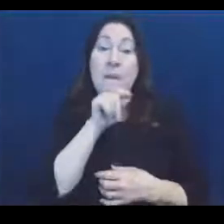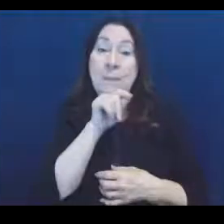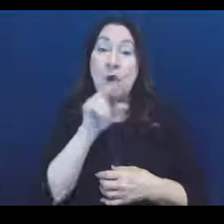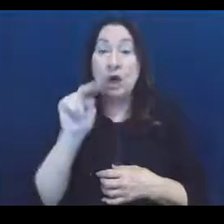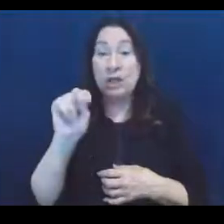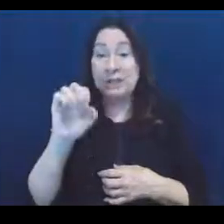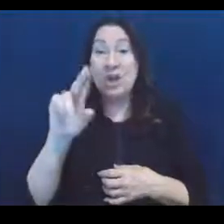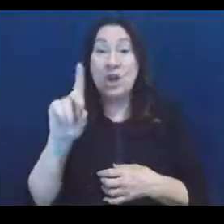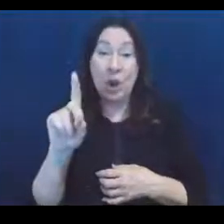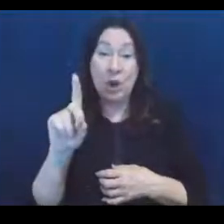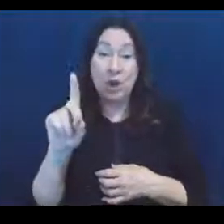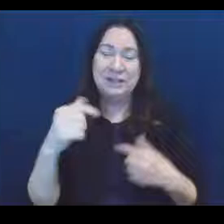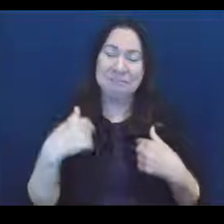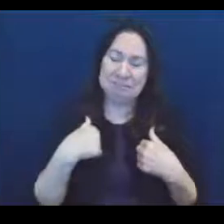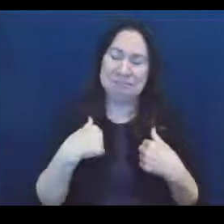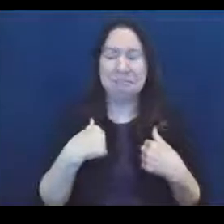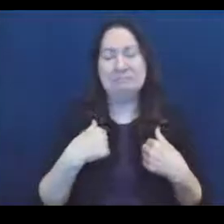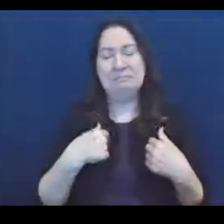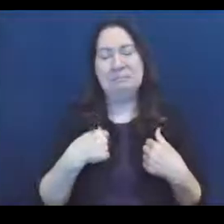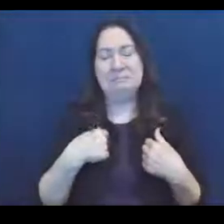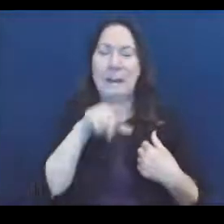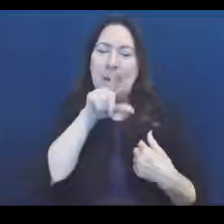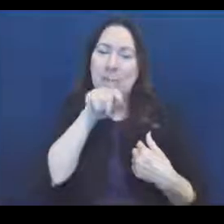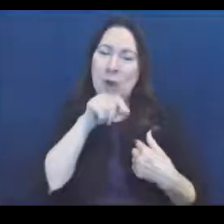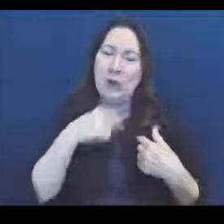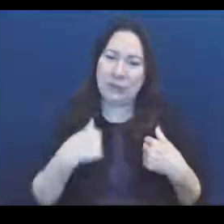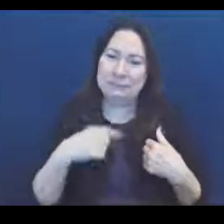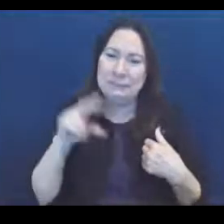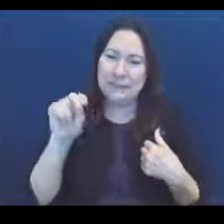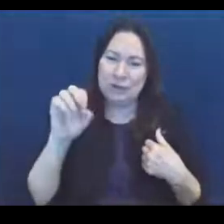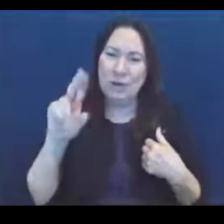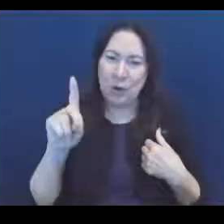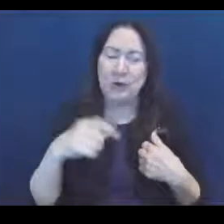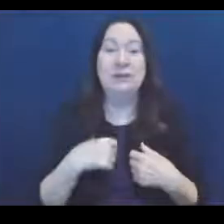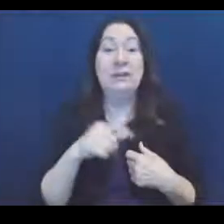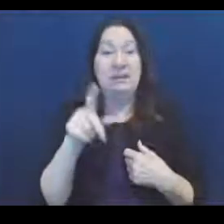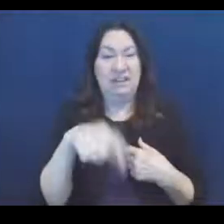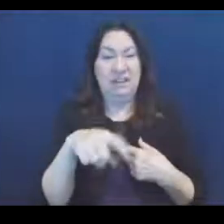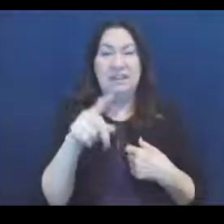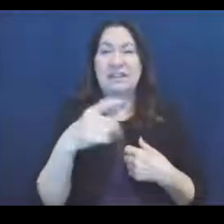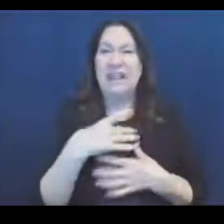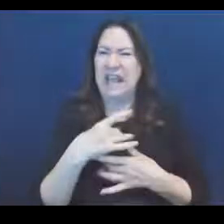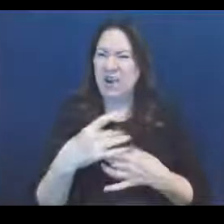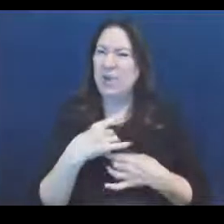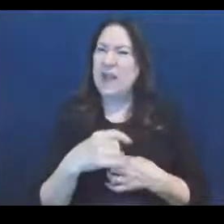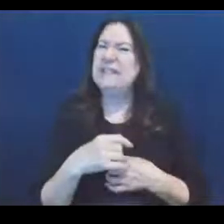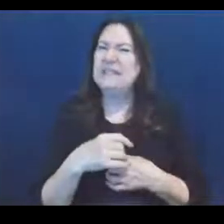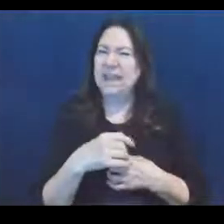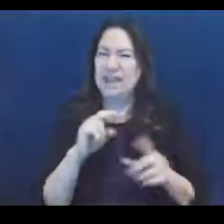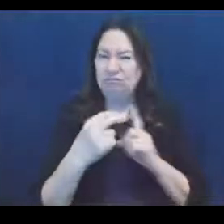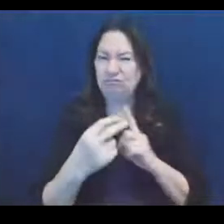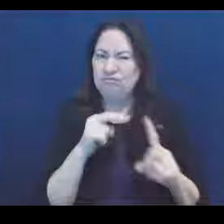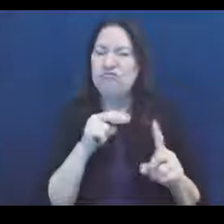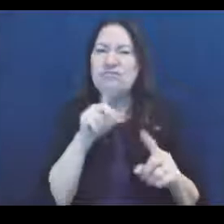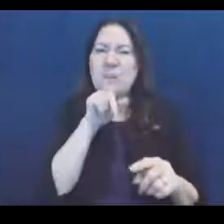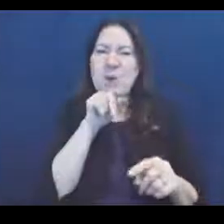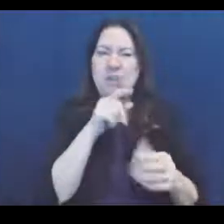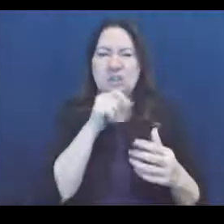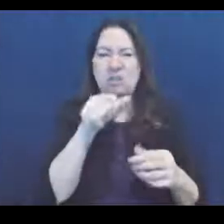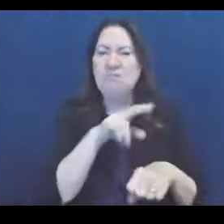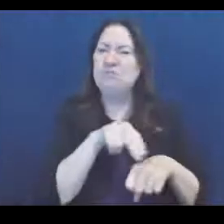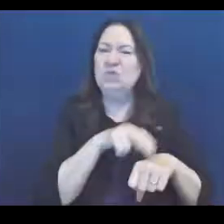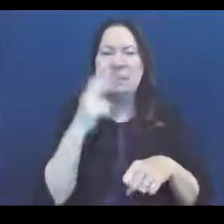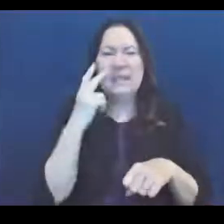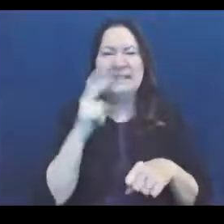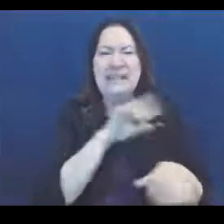consider myself one of those, hurricanes certainly can give you an interesting eye on birds you wouldn't normally see coming into